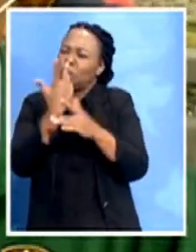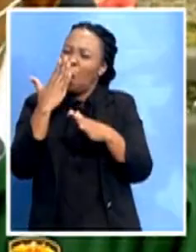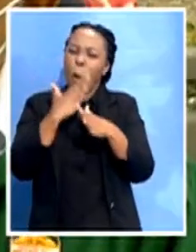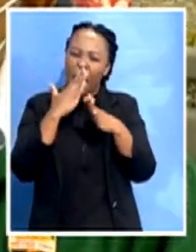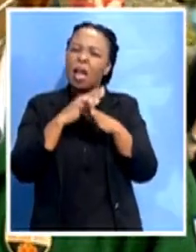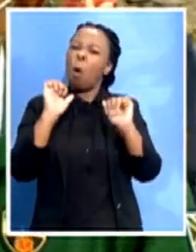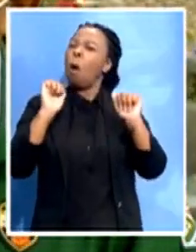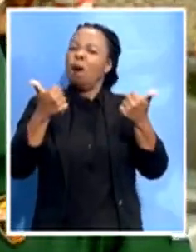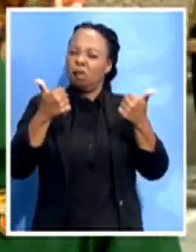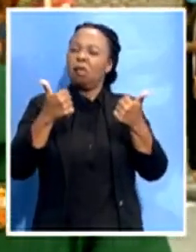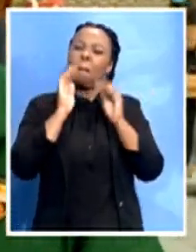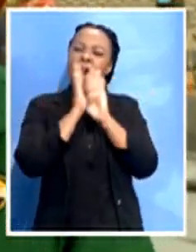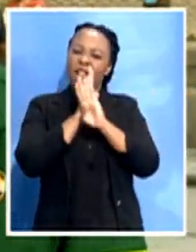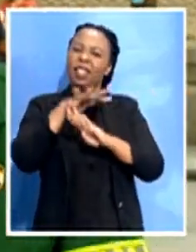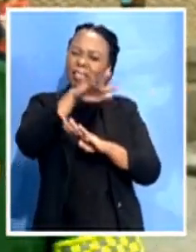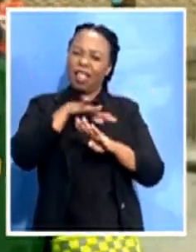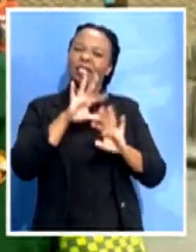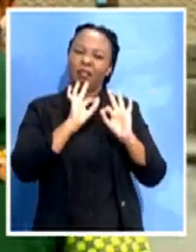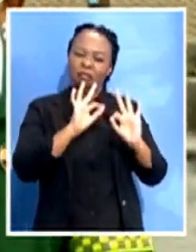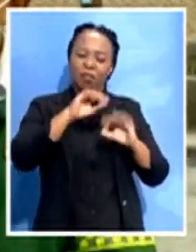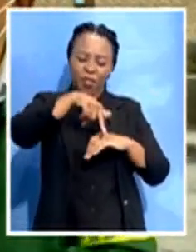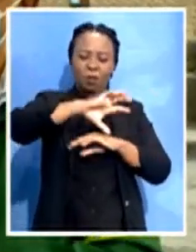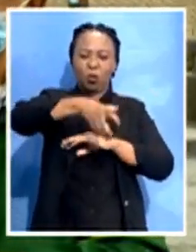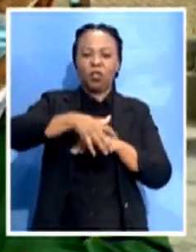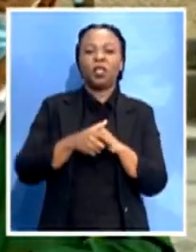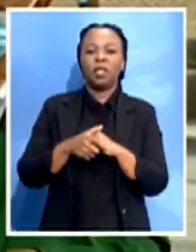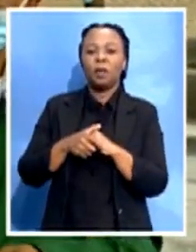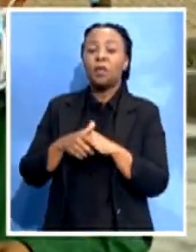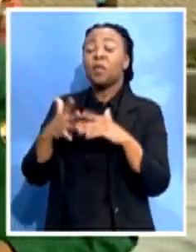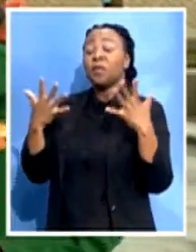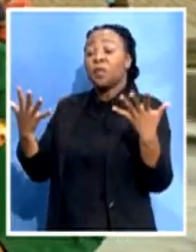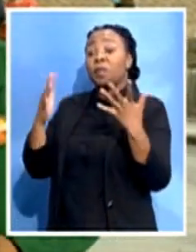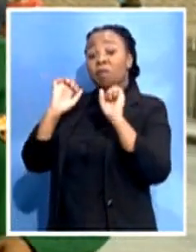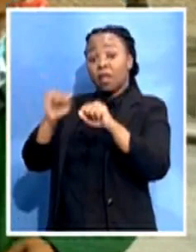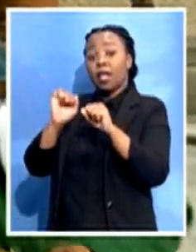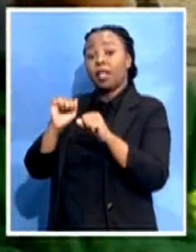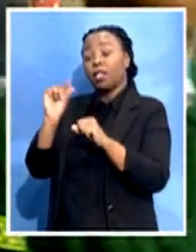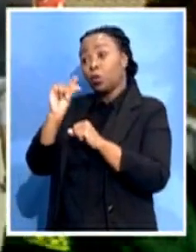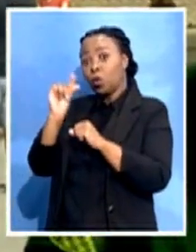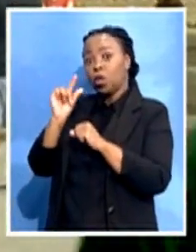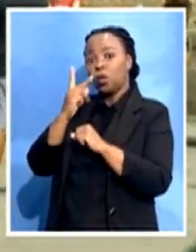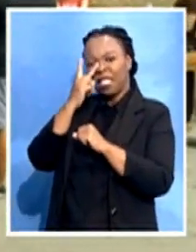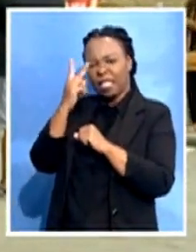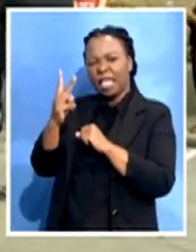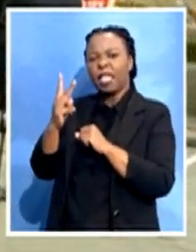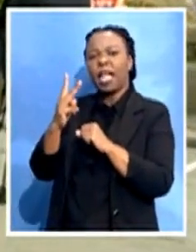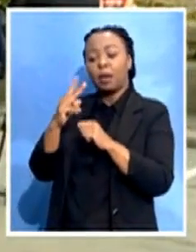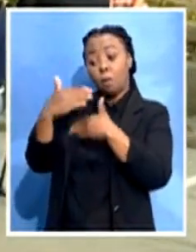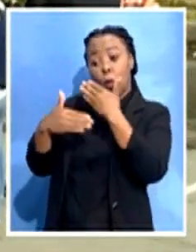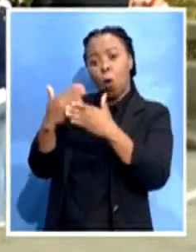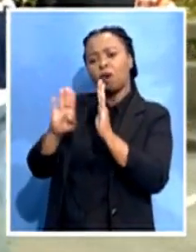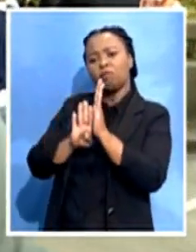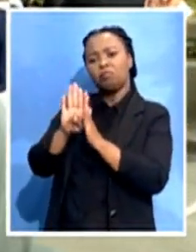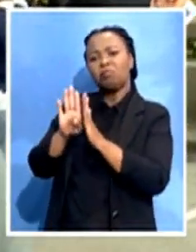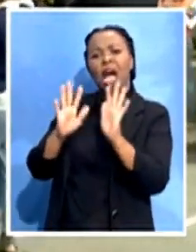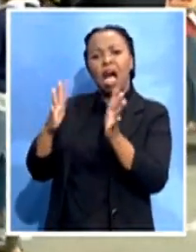Dr. Karim. We will certainly join you inside in a short while just to see how that process unfolds. And so at this point, thank you very much, Dr. Sadi Karim,